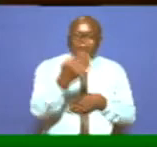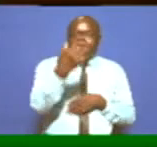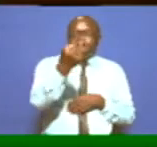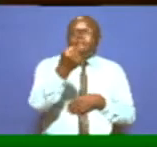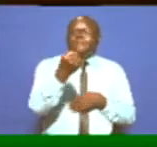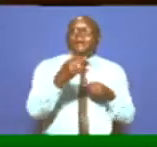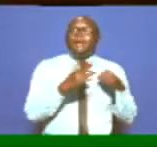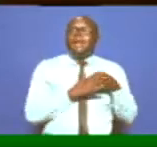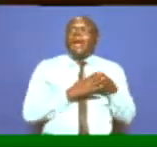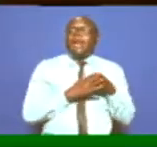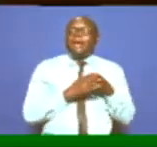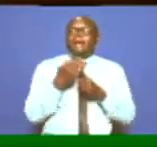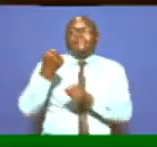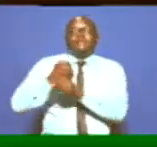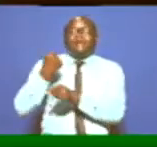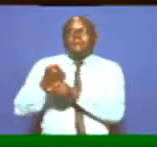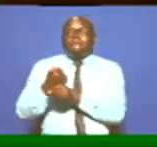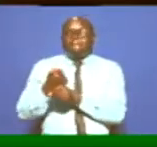chain staff